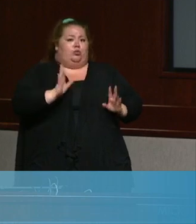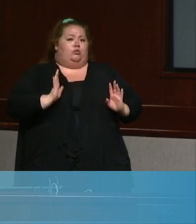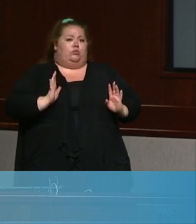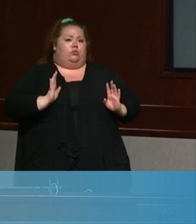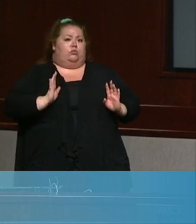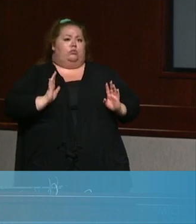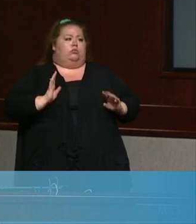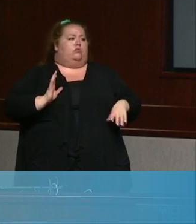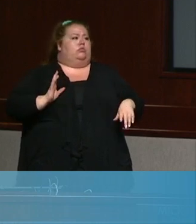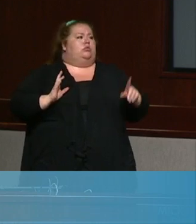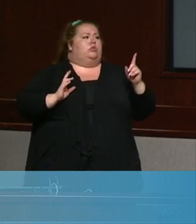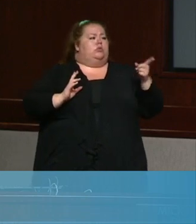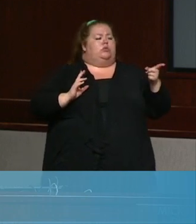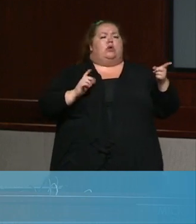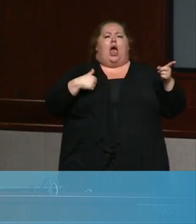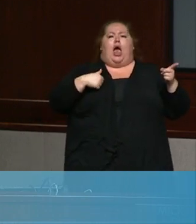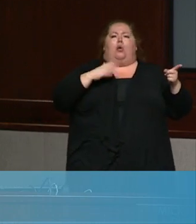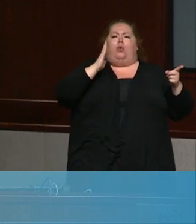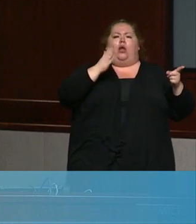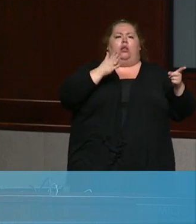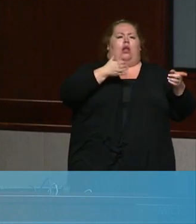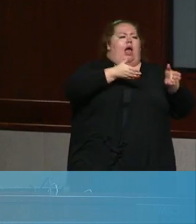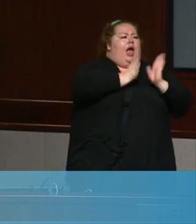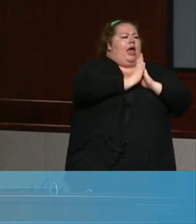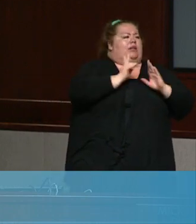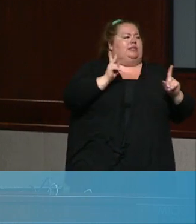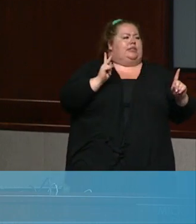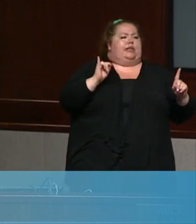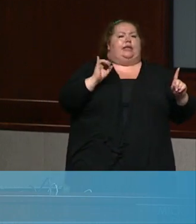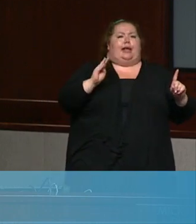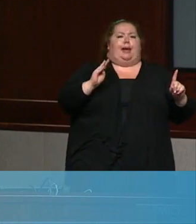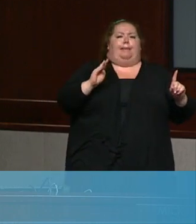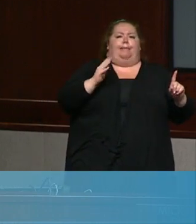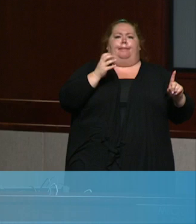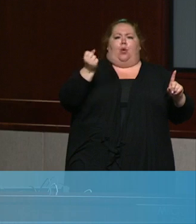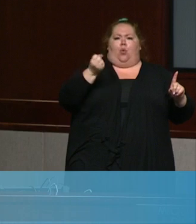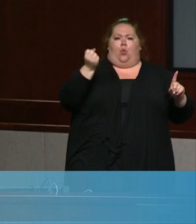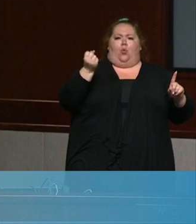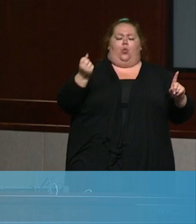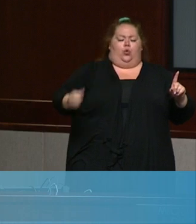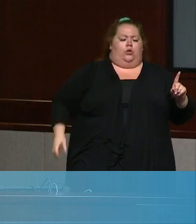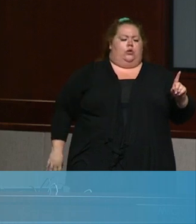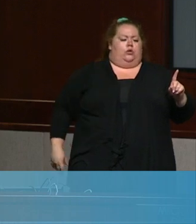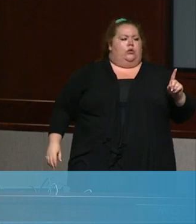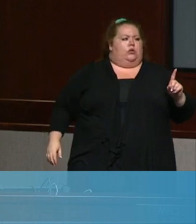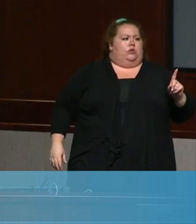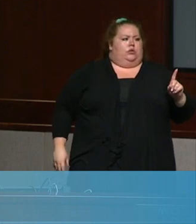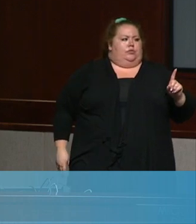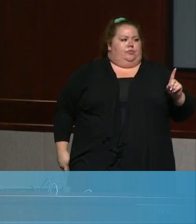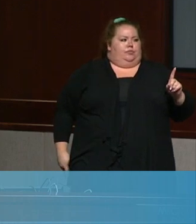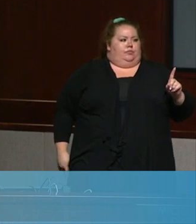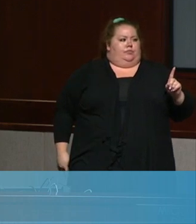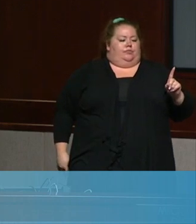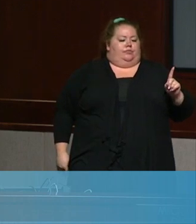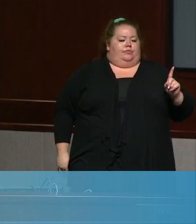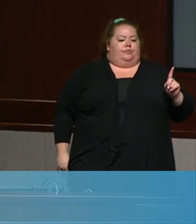So Kim, I think I'm going to defer to Kim to see if she could try to answer that. So hold on just one moment, and I think she's collecting data as we